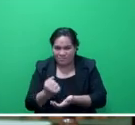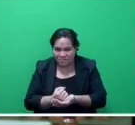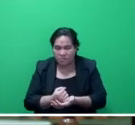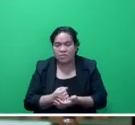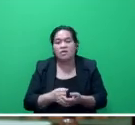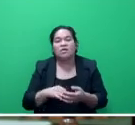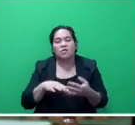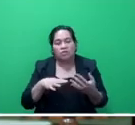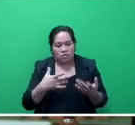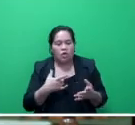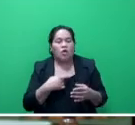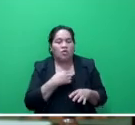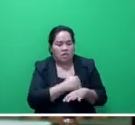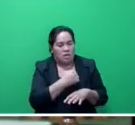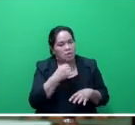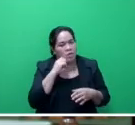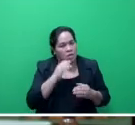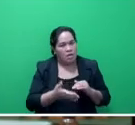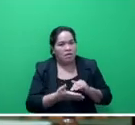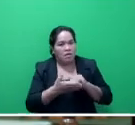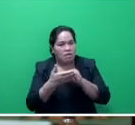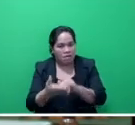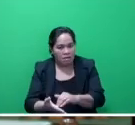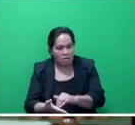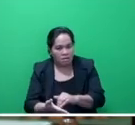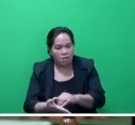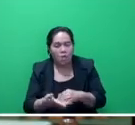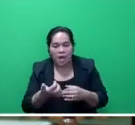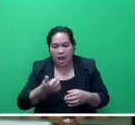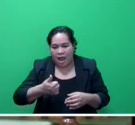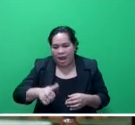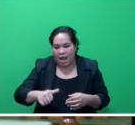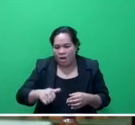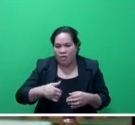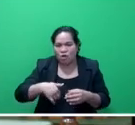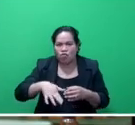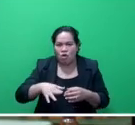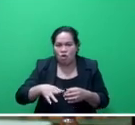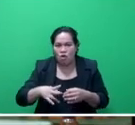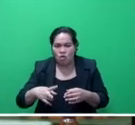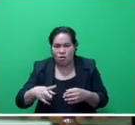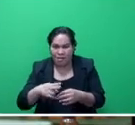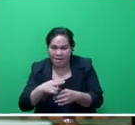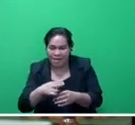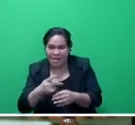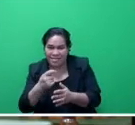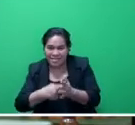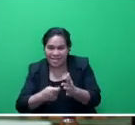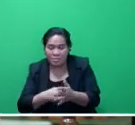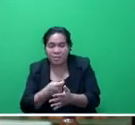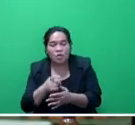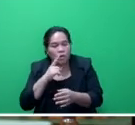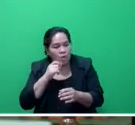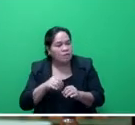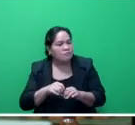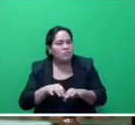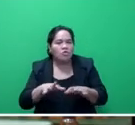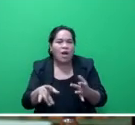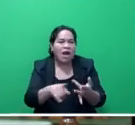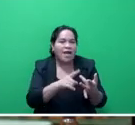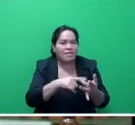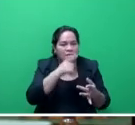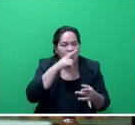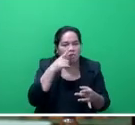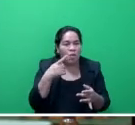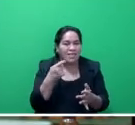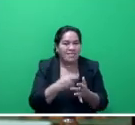much needed relief. We are currently allowing this for gold card taxpayers, but will be extended later to other compliant taxpayers.